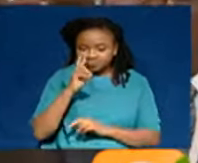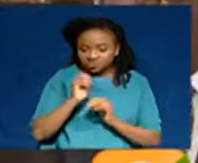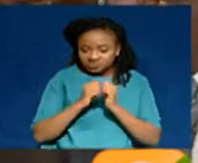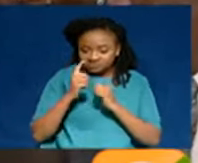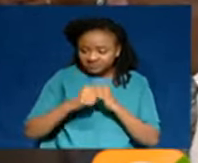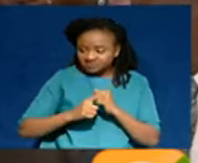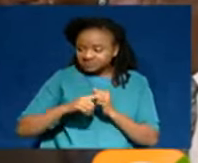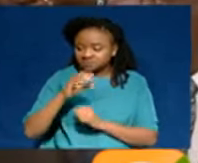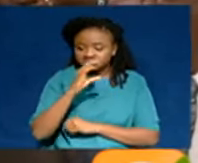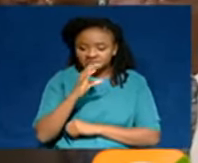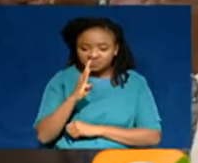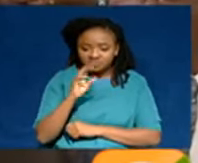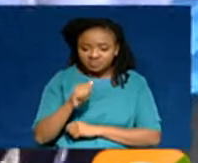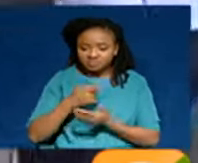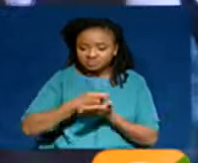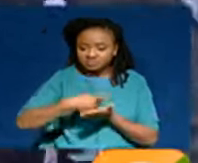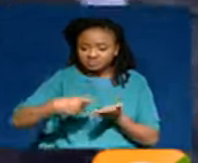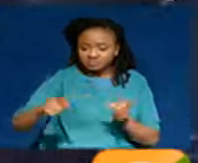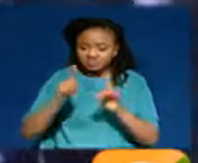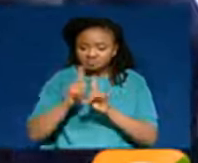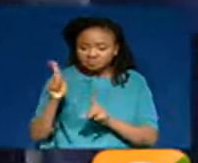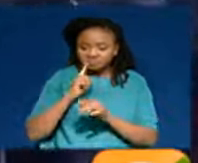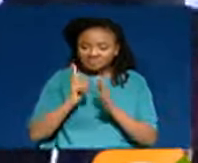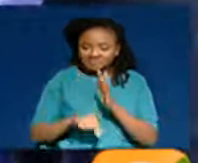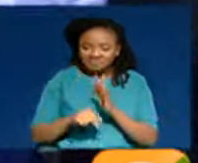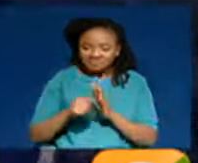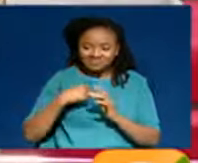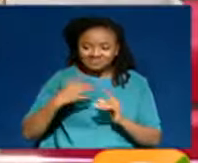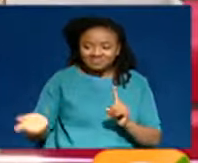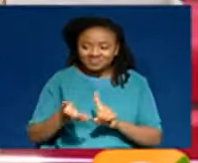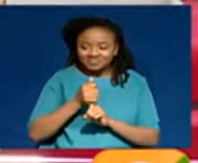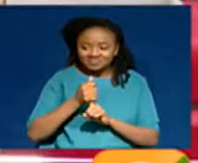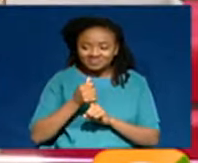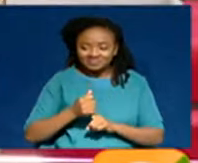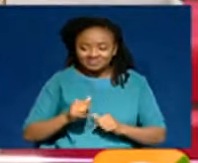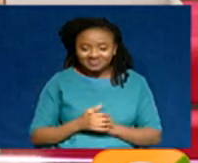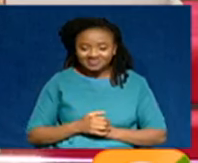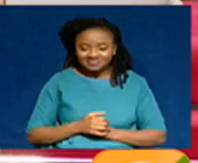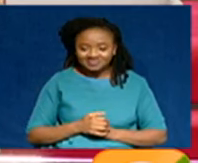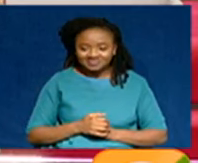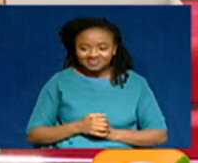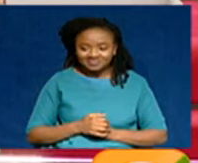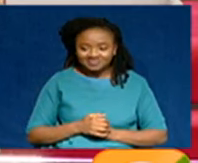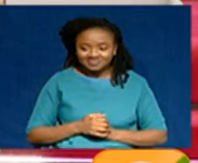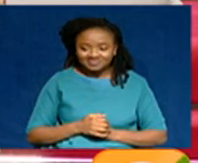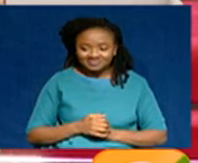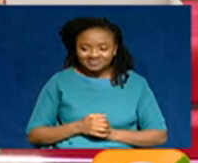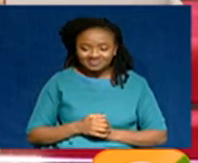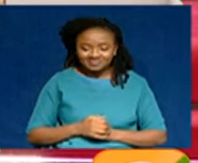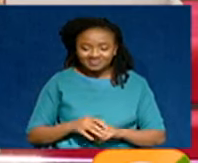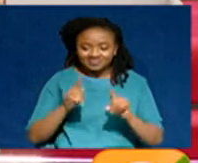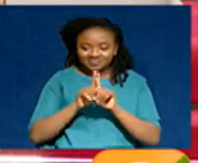CBA signed. Koskei says the deal was reached without consulting the National Treasury. Somebody in some corner sits